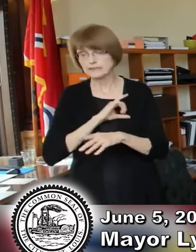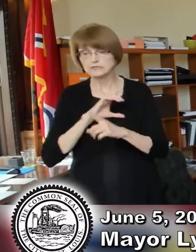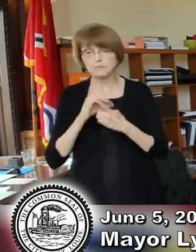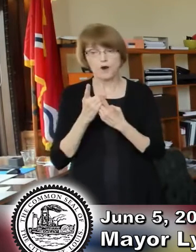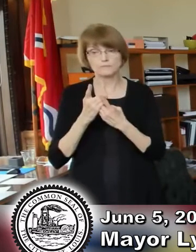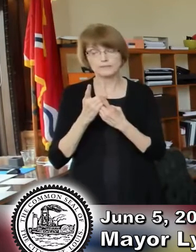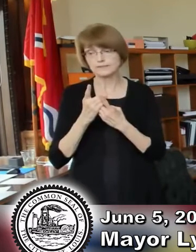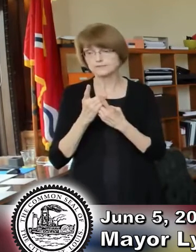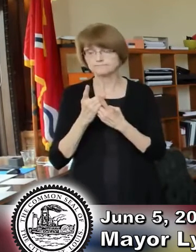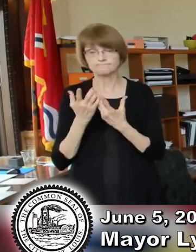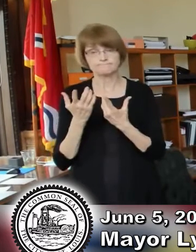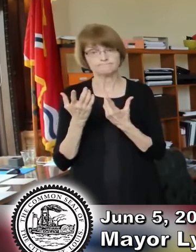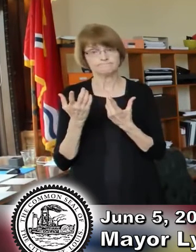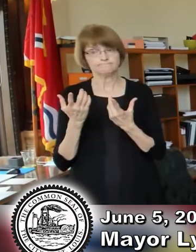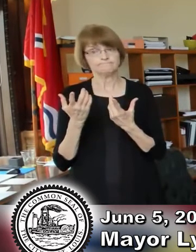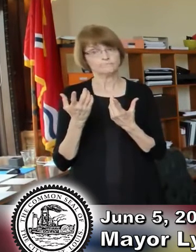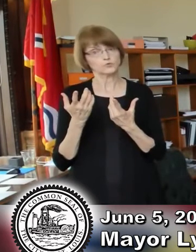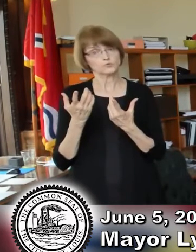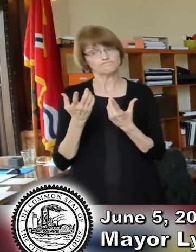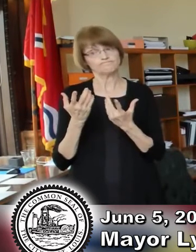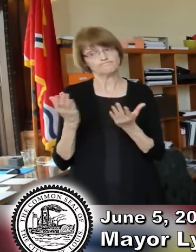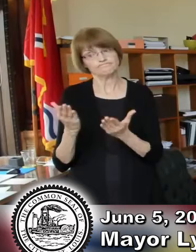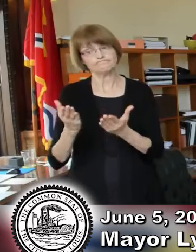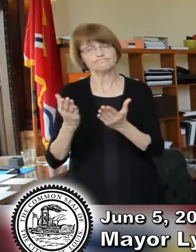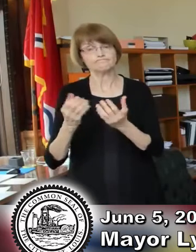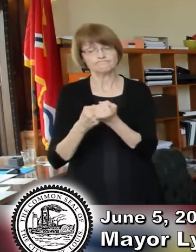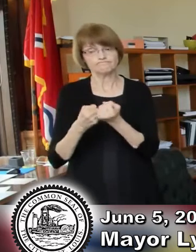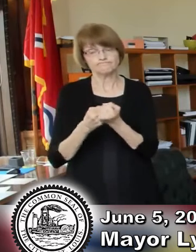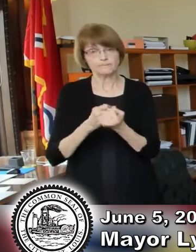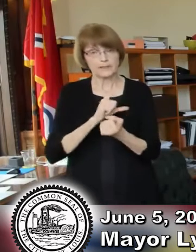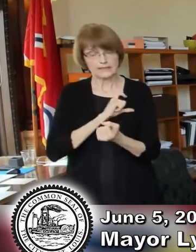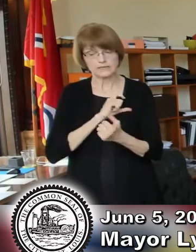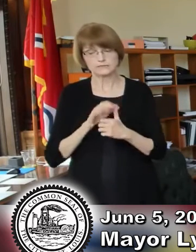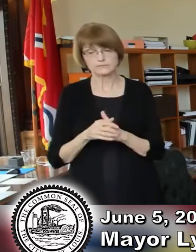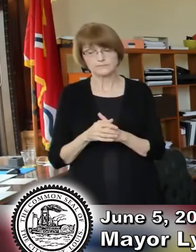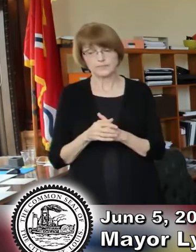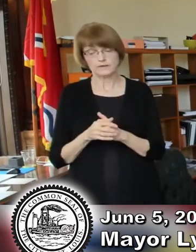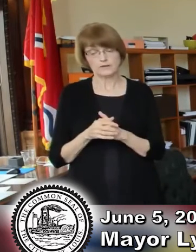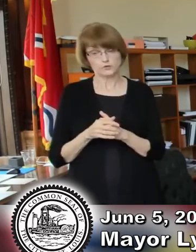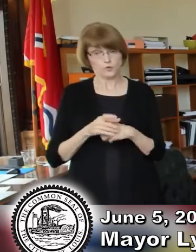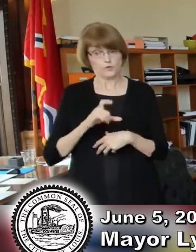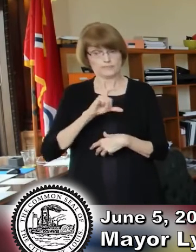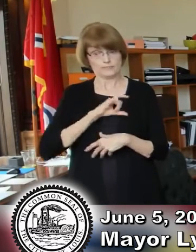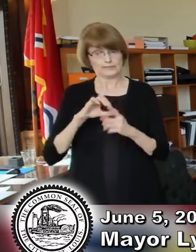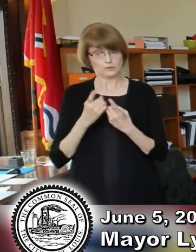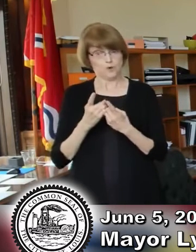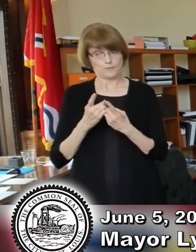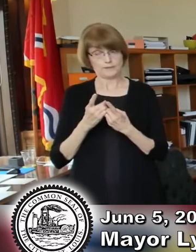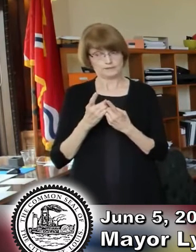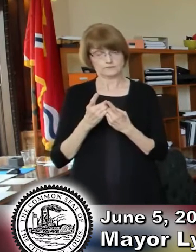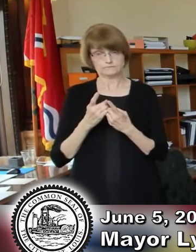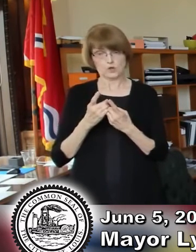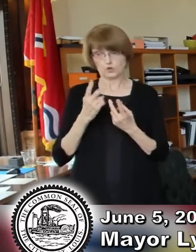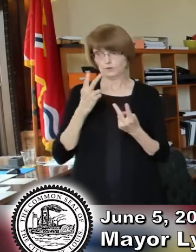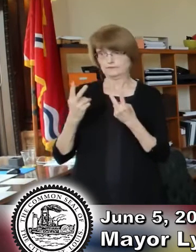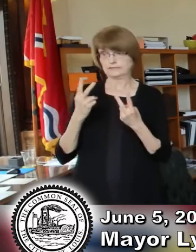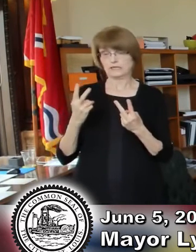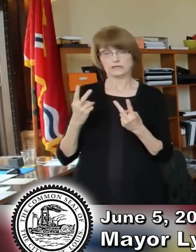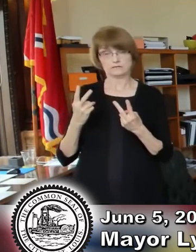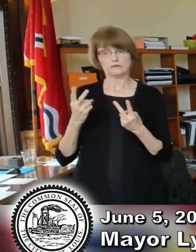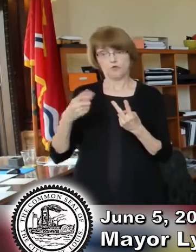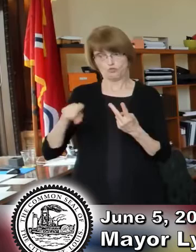effort. And I think what you've seen from our police department is great restraint